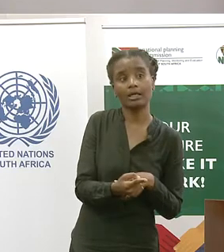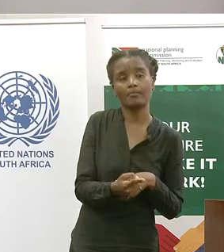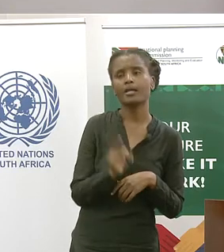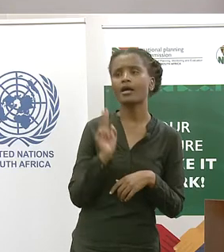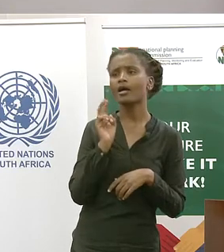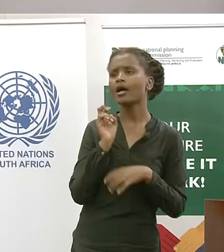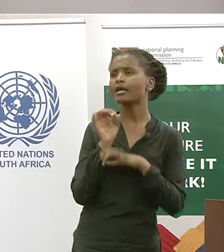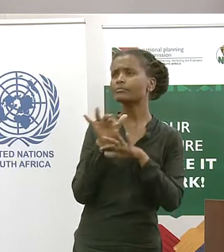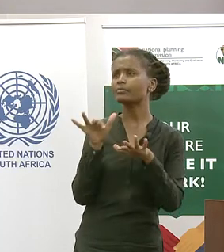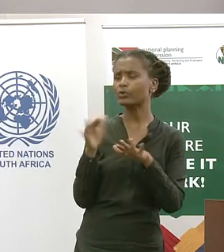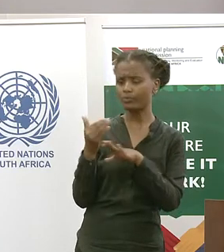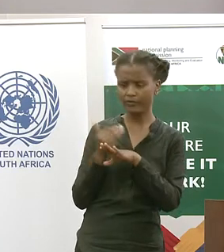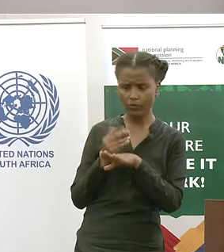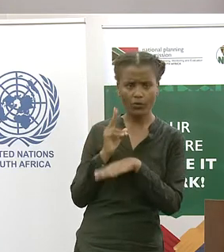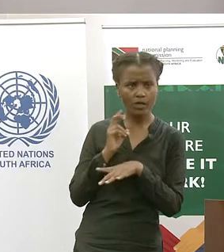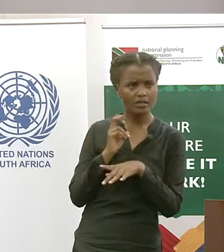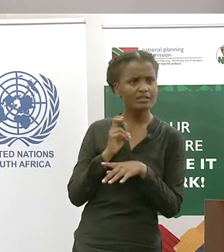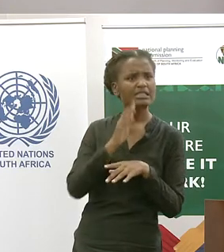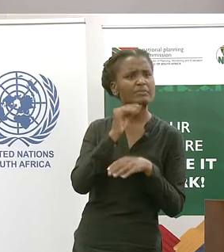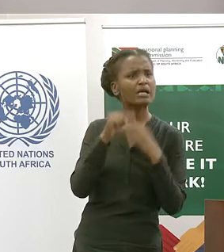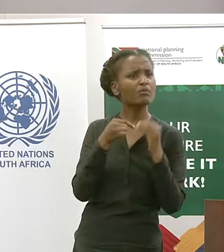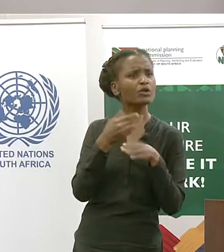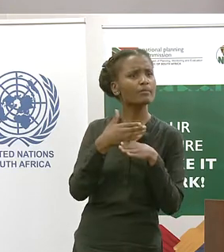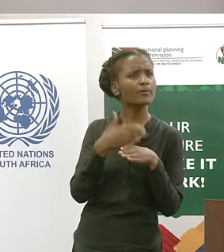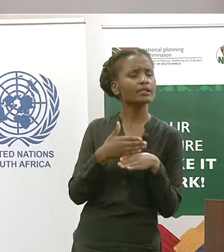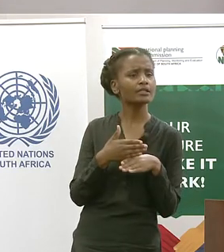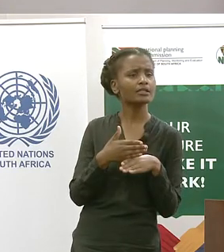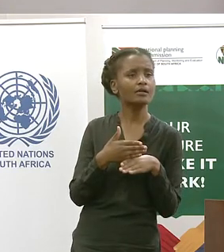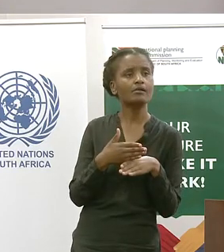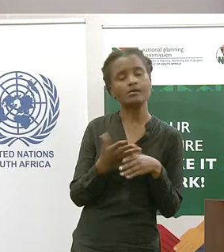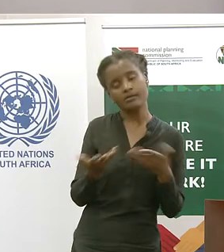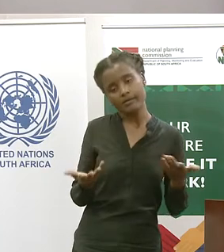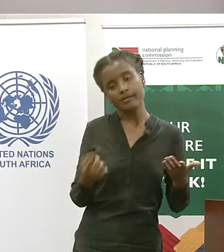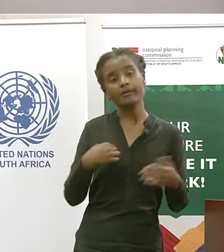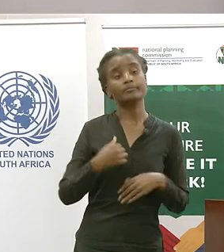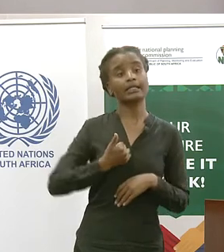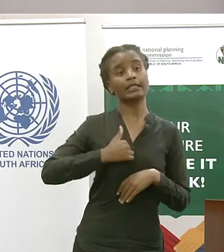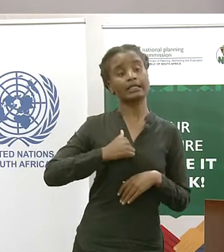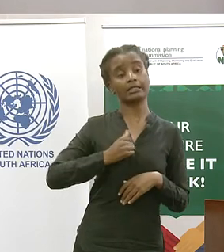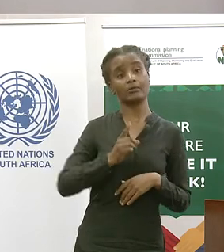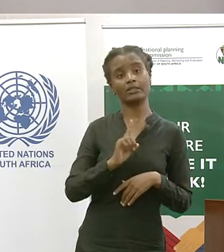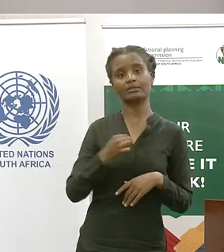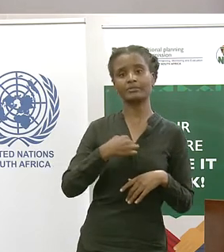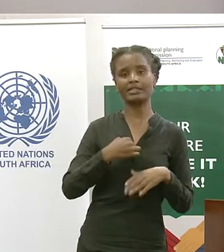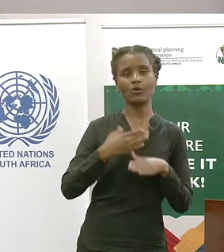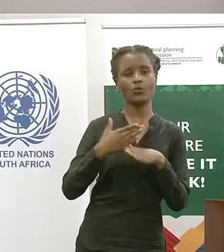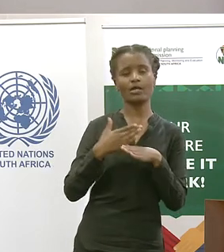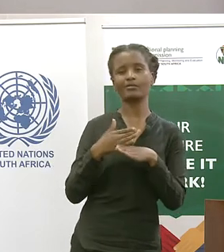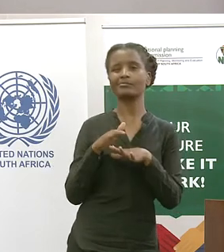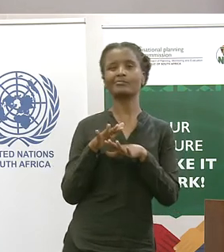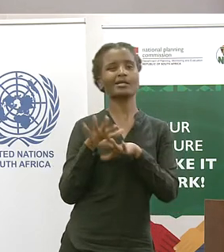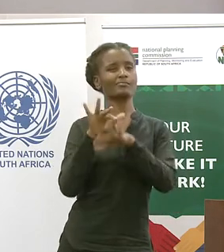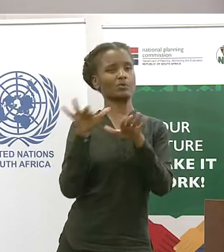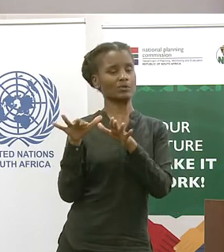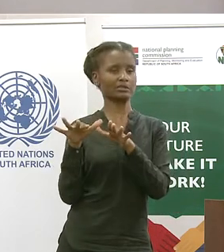people speak about employment. Lucky enough, I worked for disabled people for many